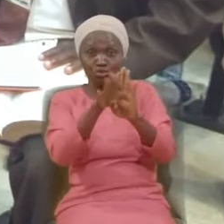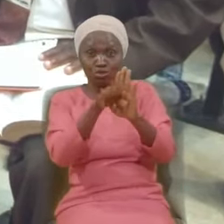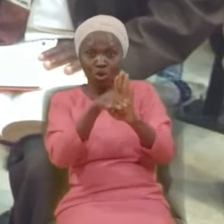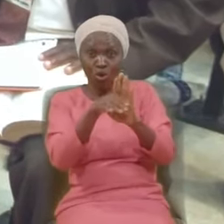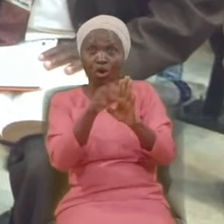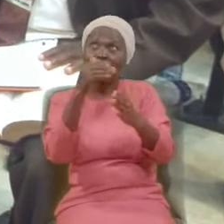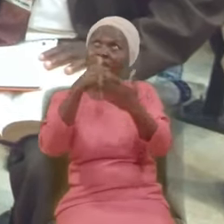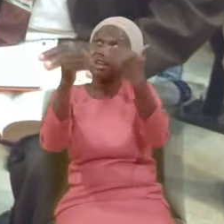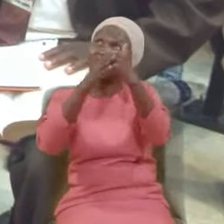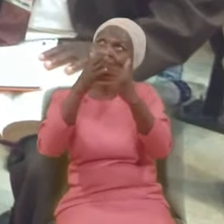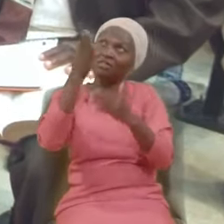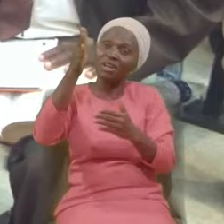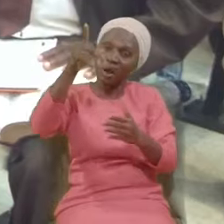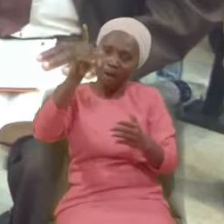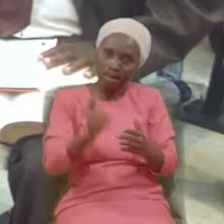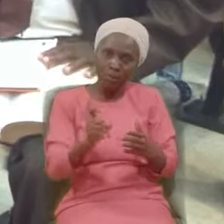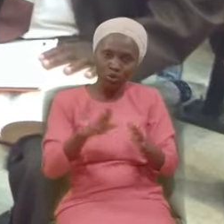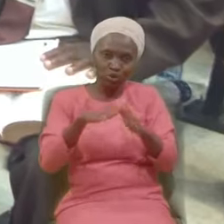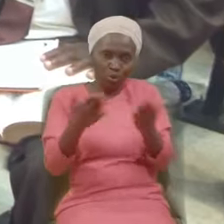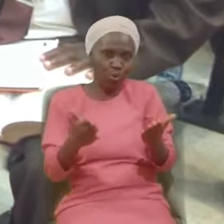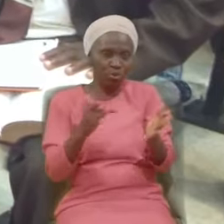in heaven must open.